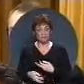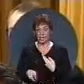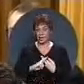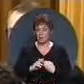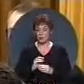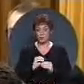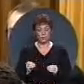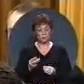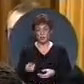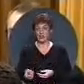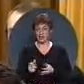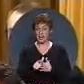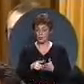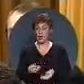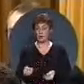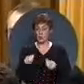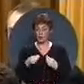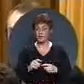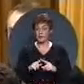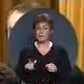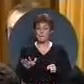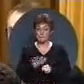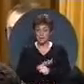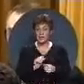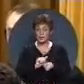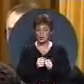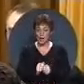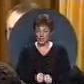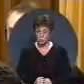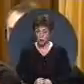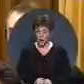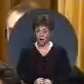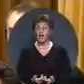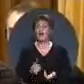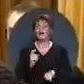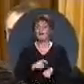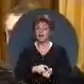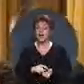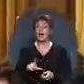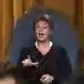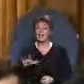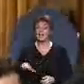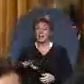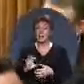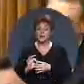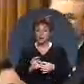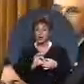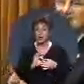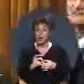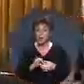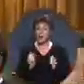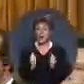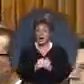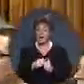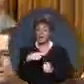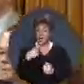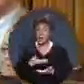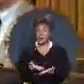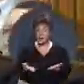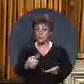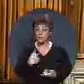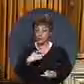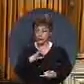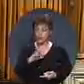want to know, when will the Liberals cooperate with Canadians to bring accountability to the government where they deliver corruption? The Honourable